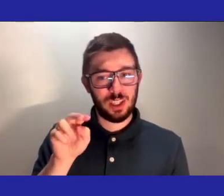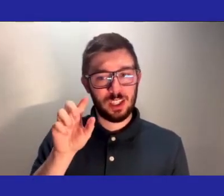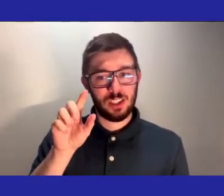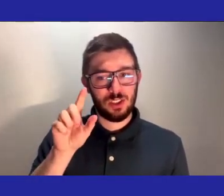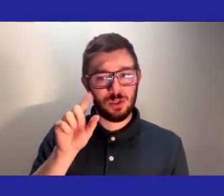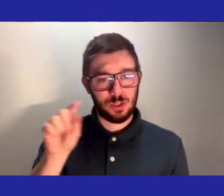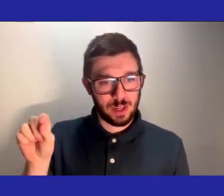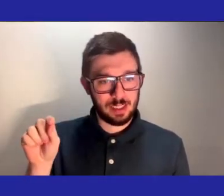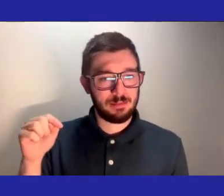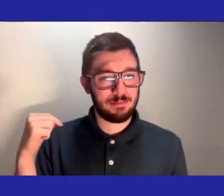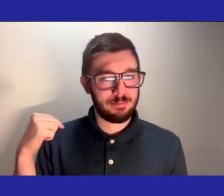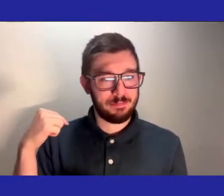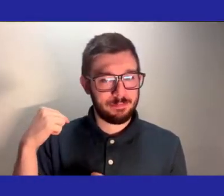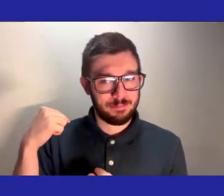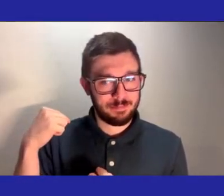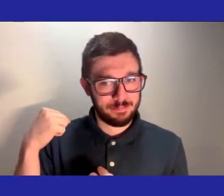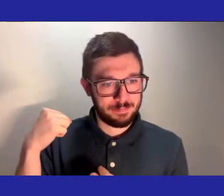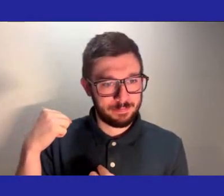of last year.